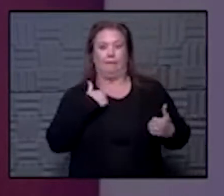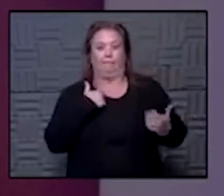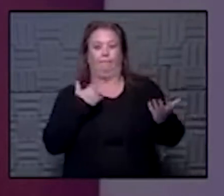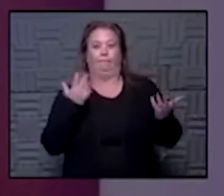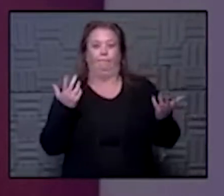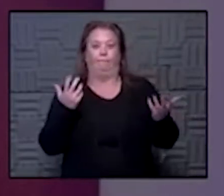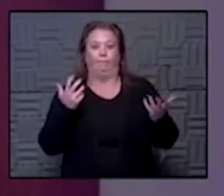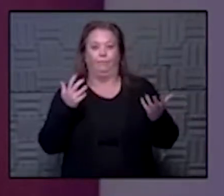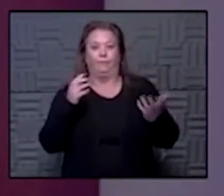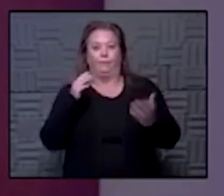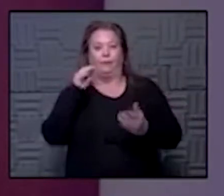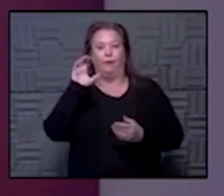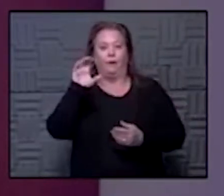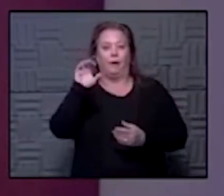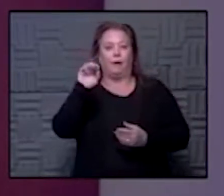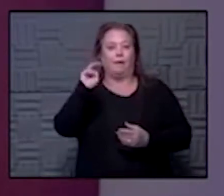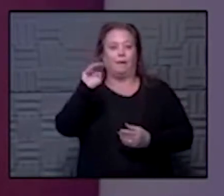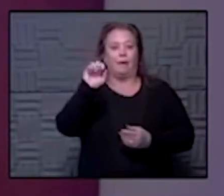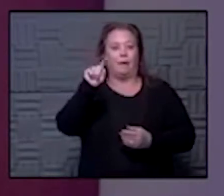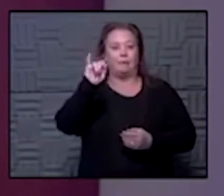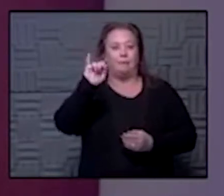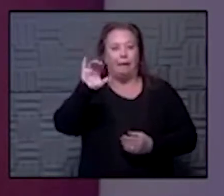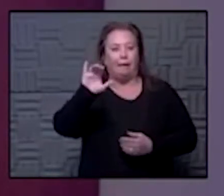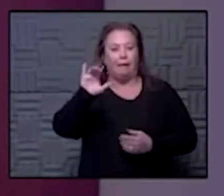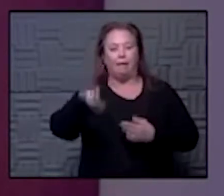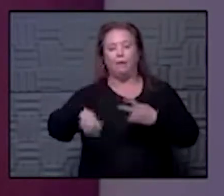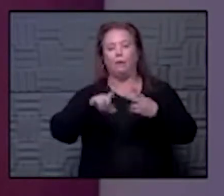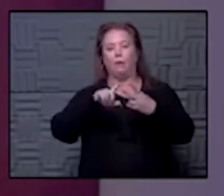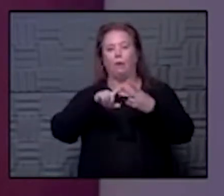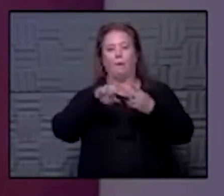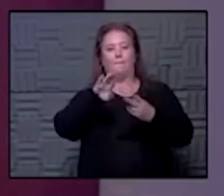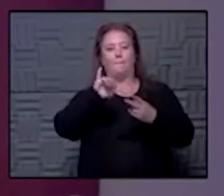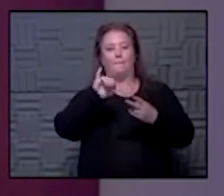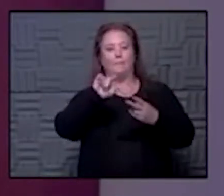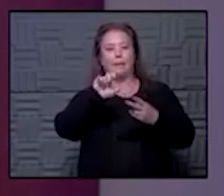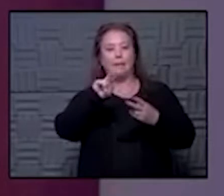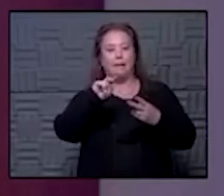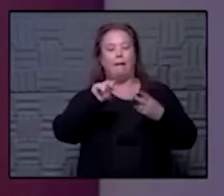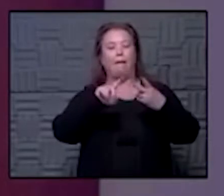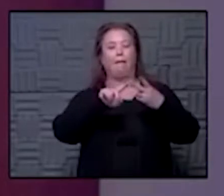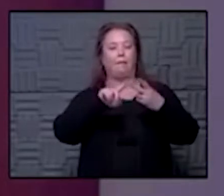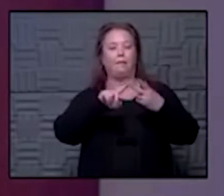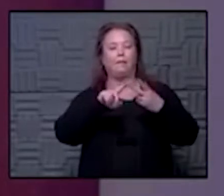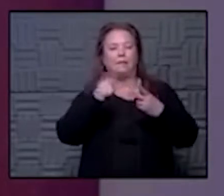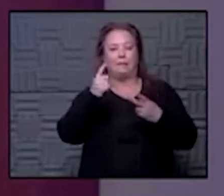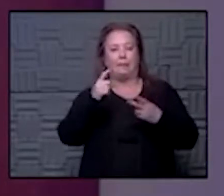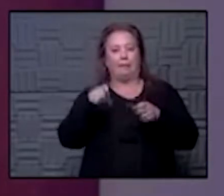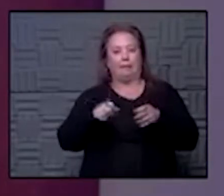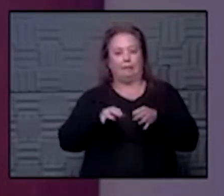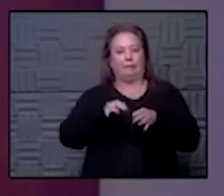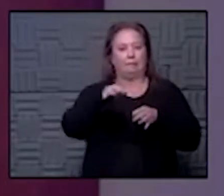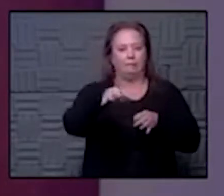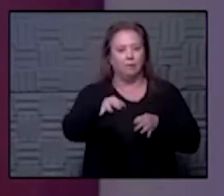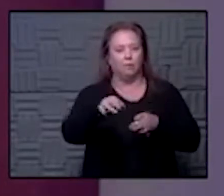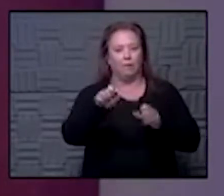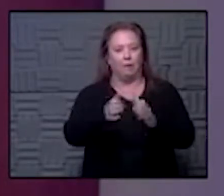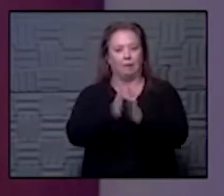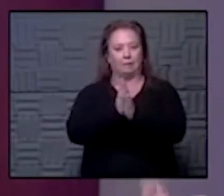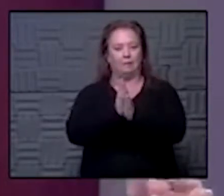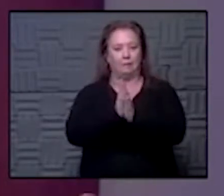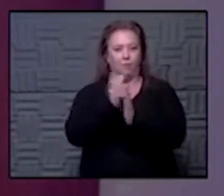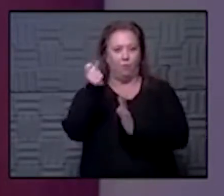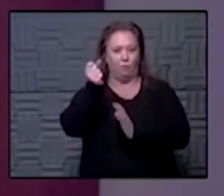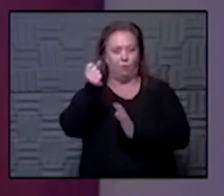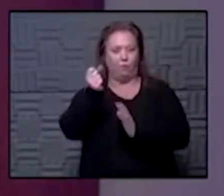a cosmetic procedure or a benign lipoma or something like that, they could wait a little bit. We're asking them to do that. So 2